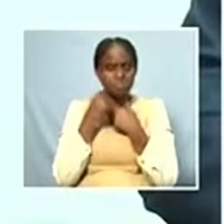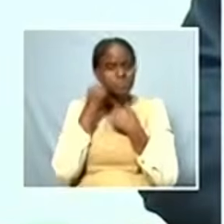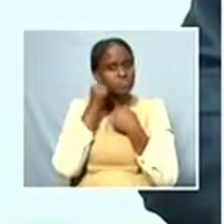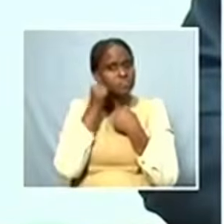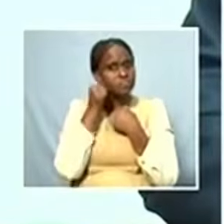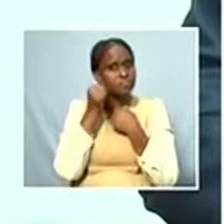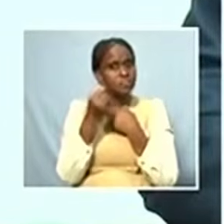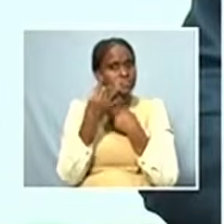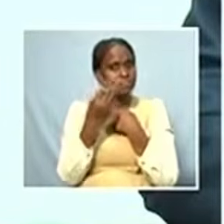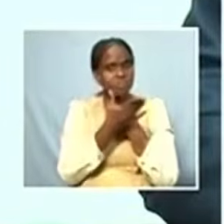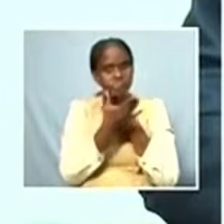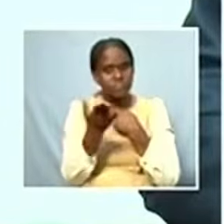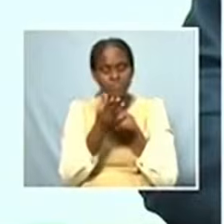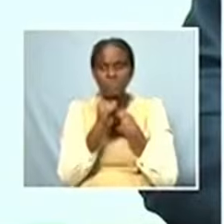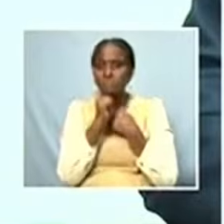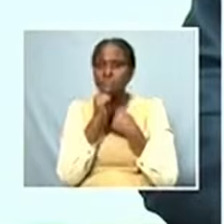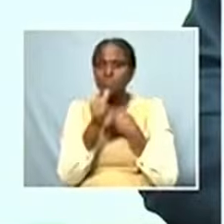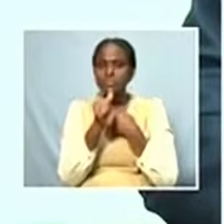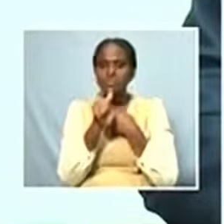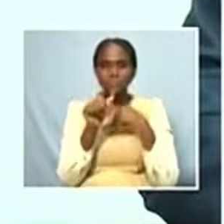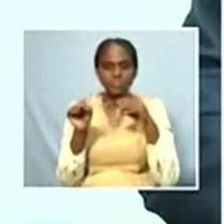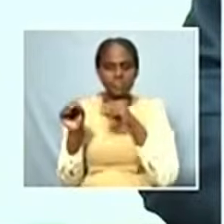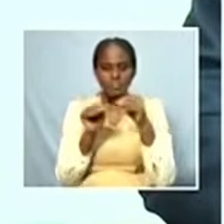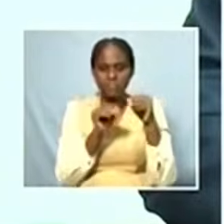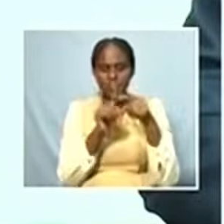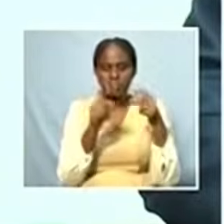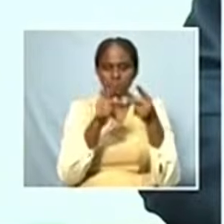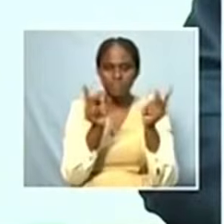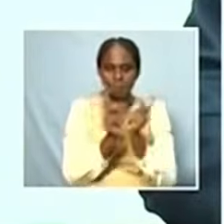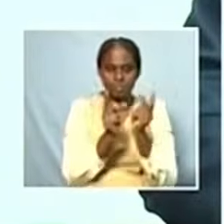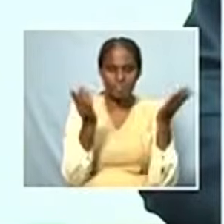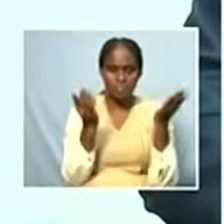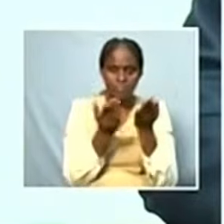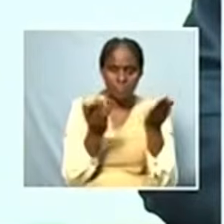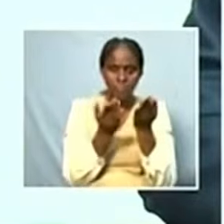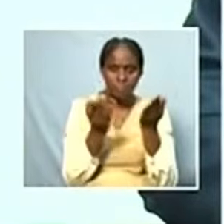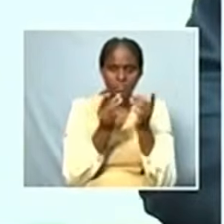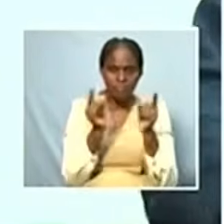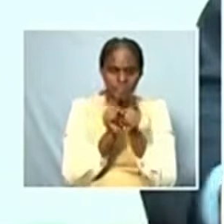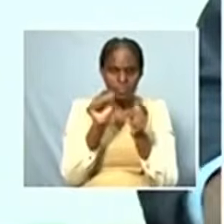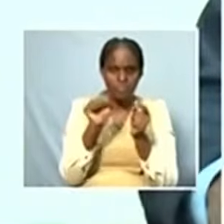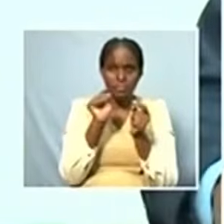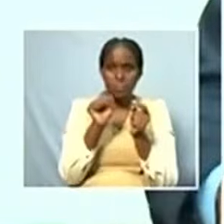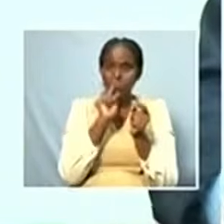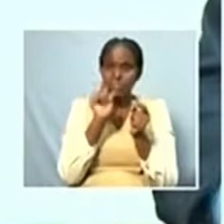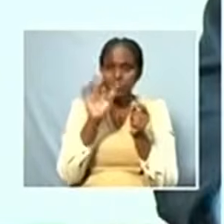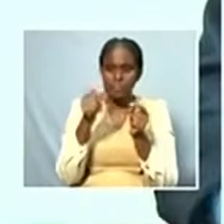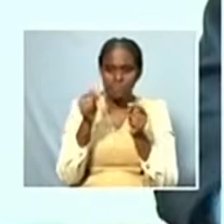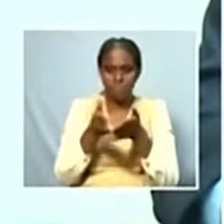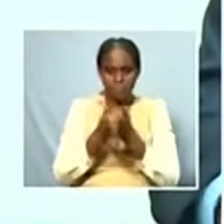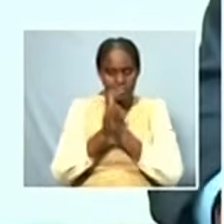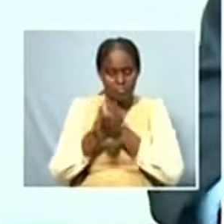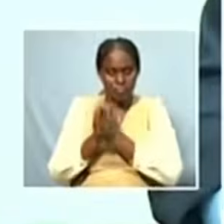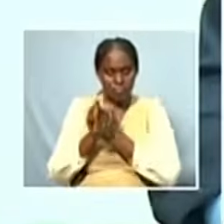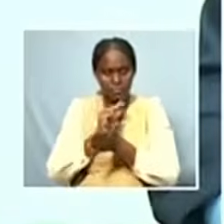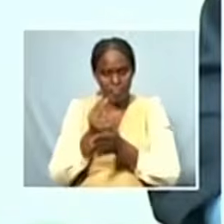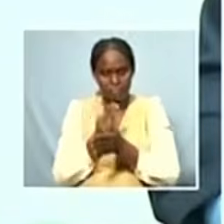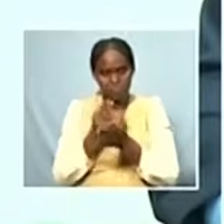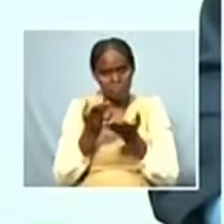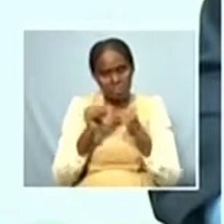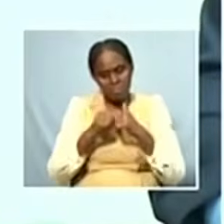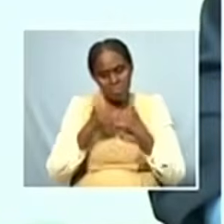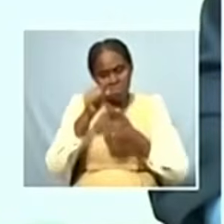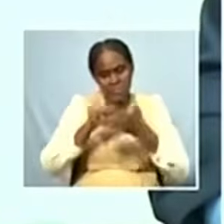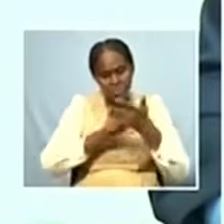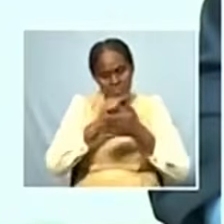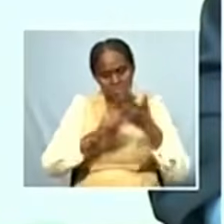most of them didn't move to site, and despite reminders, and we